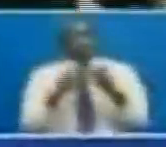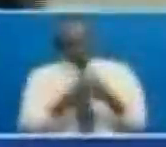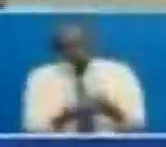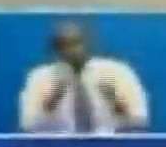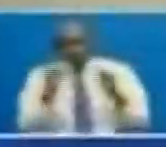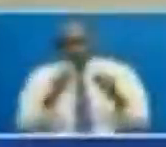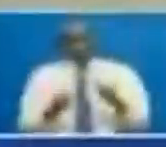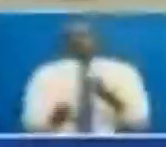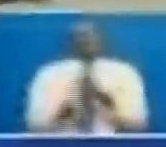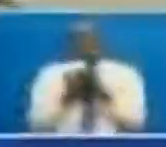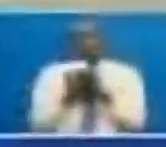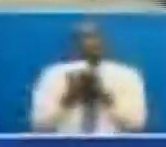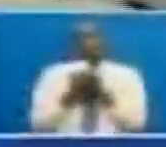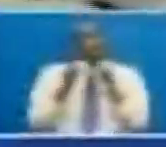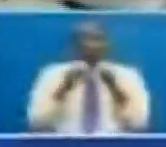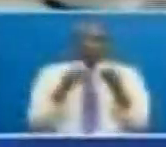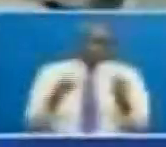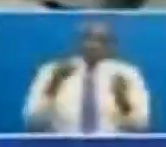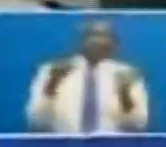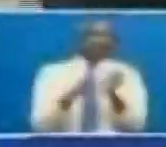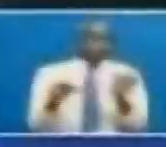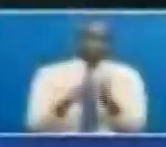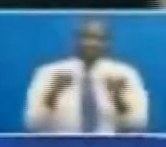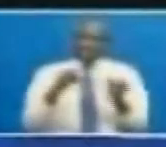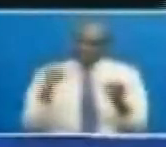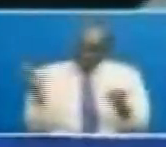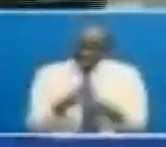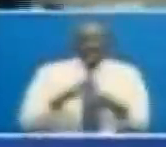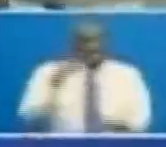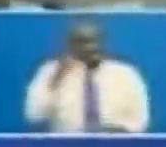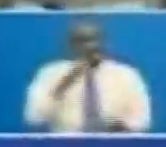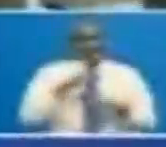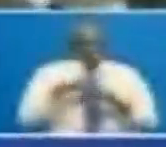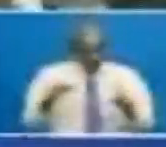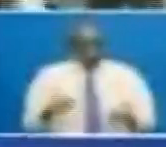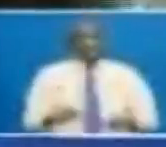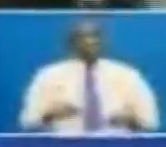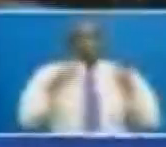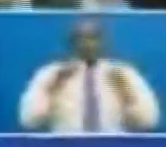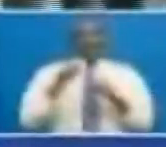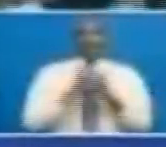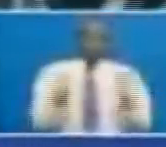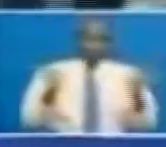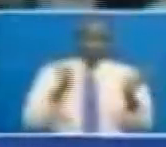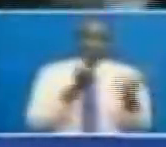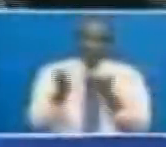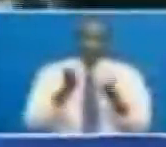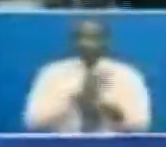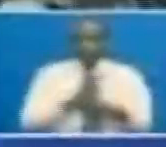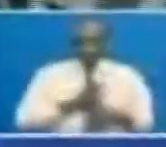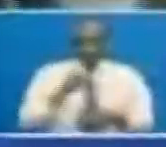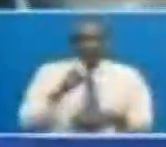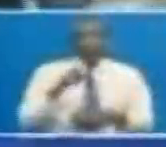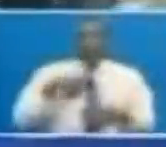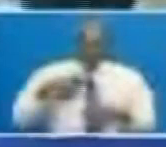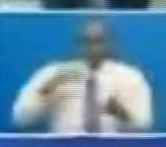step towards the right direction in solving the bloated wage bill issue. But the chair of the Public Service Commission insists that no one will be